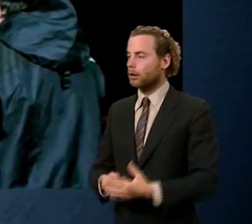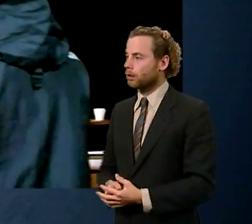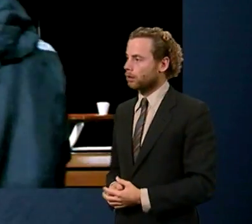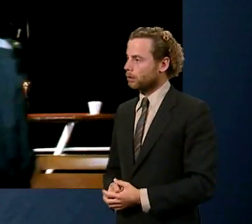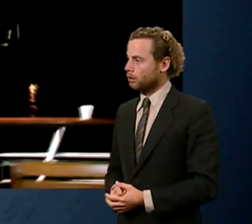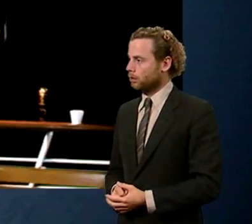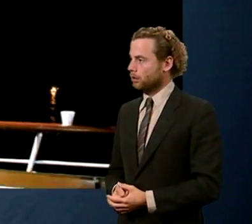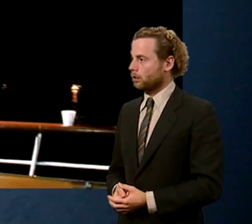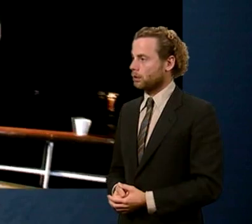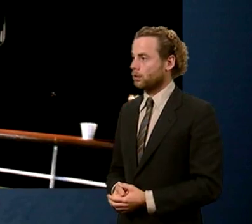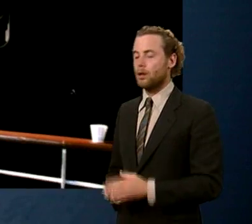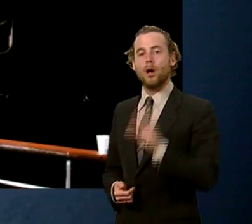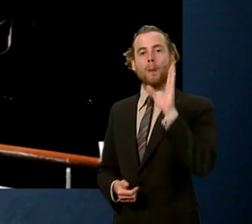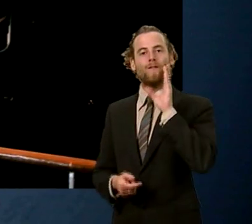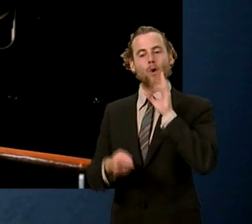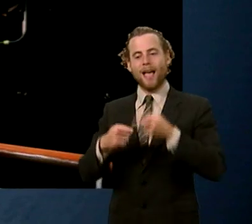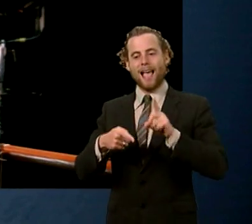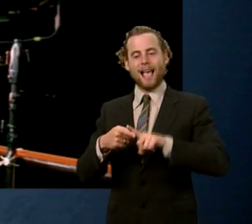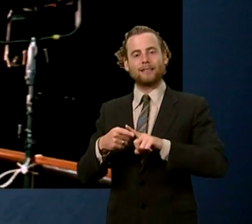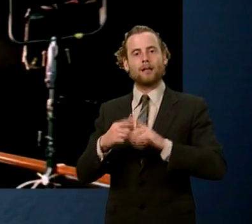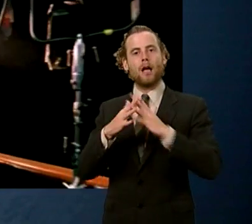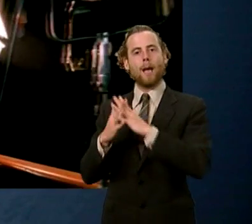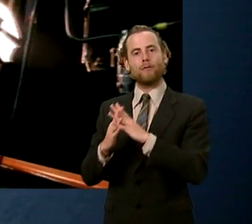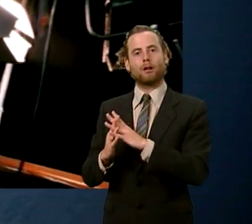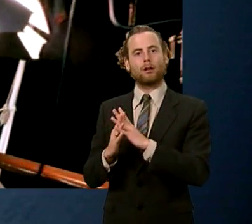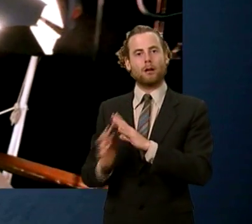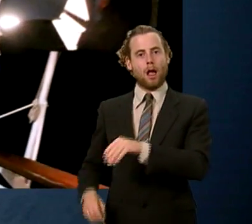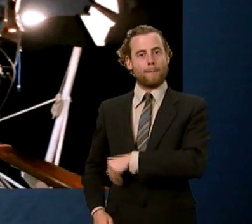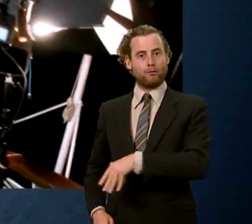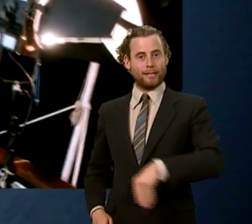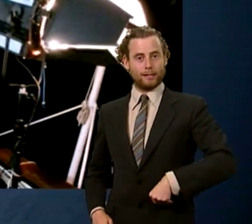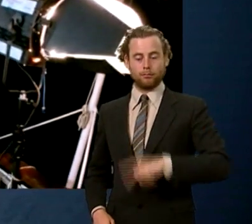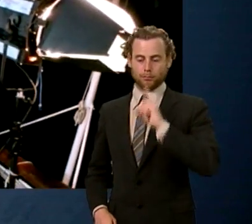A former US Marine turned activist was assigned to the second deck.